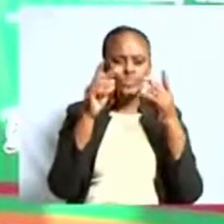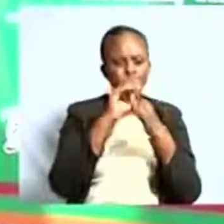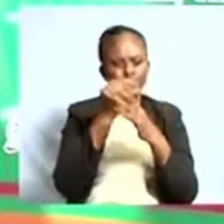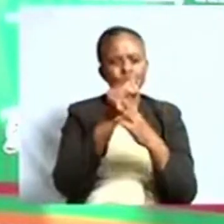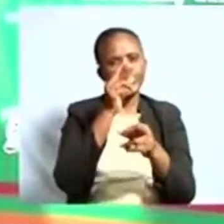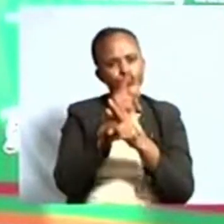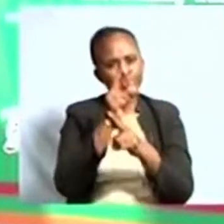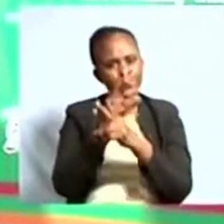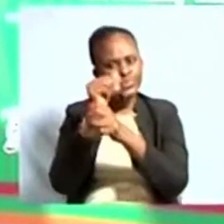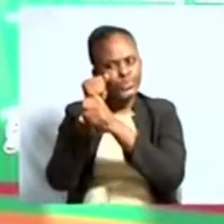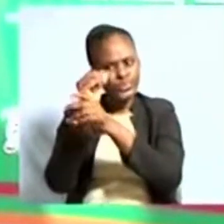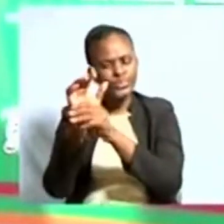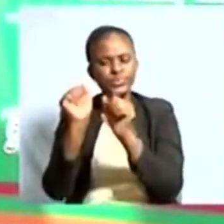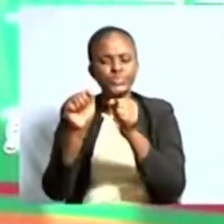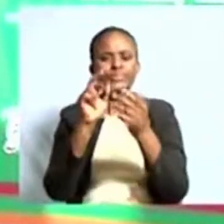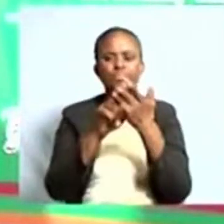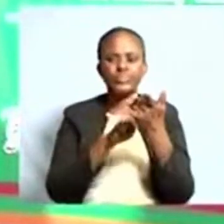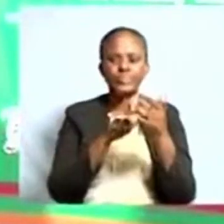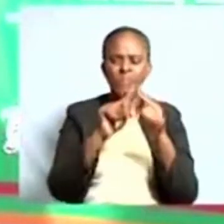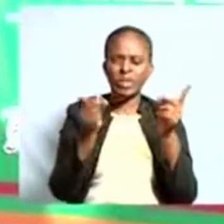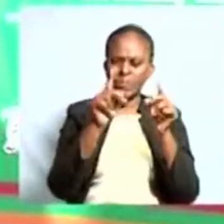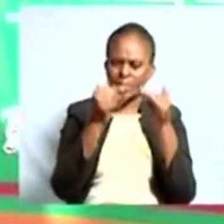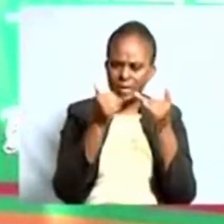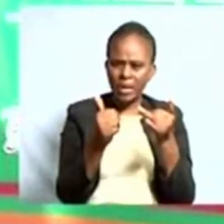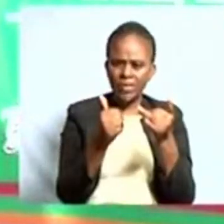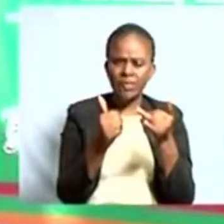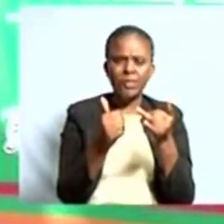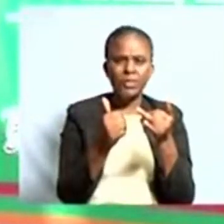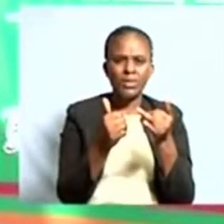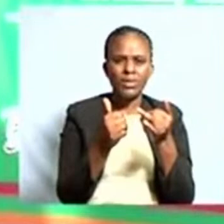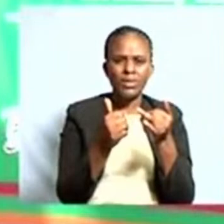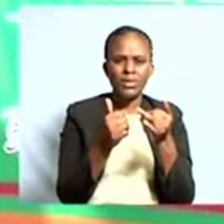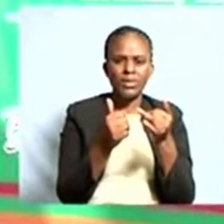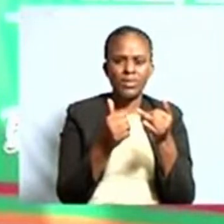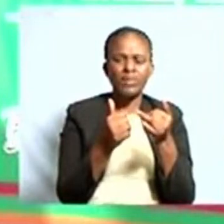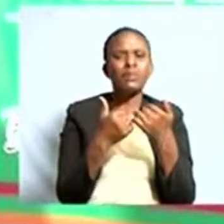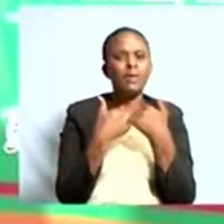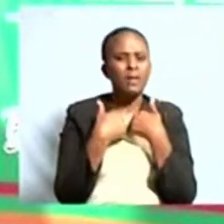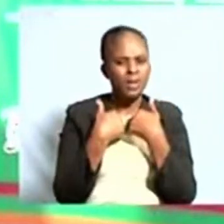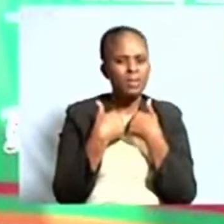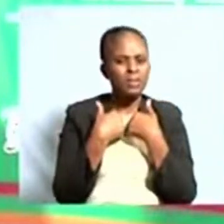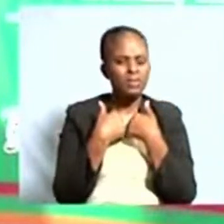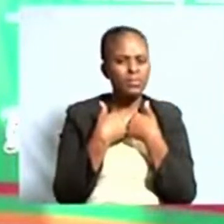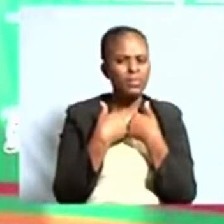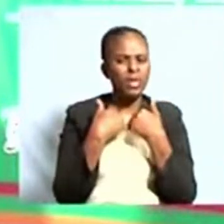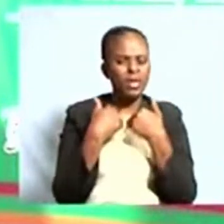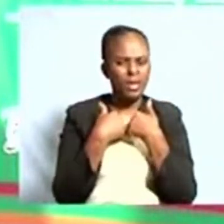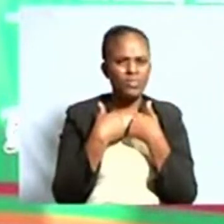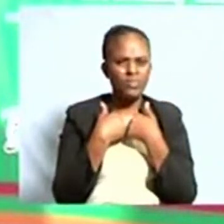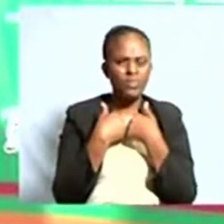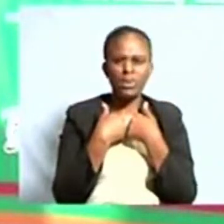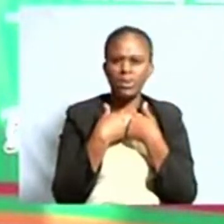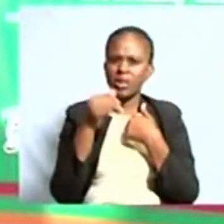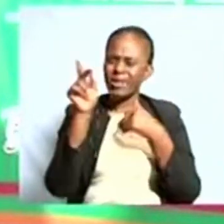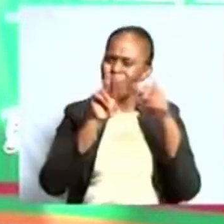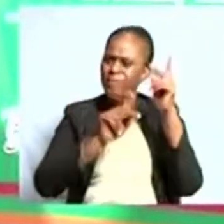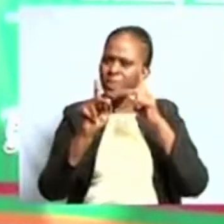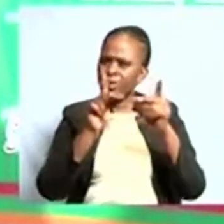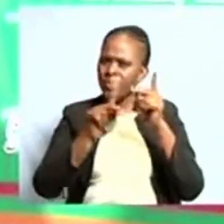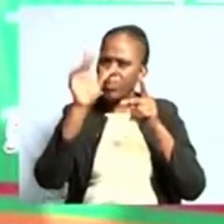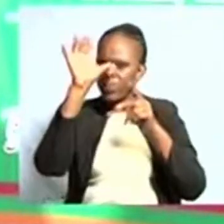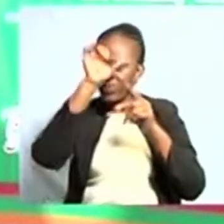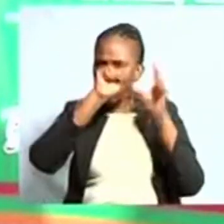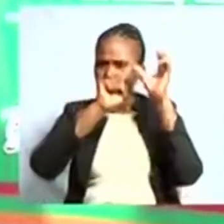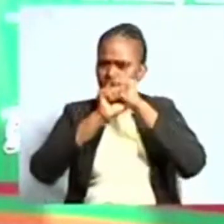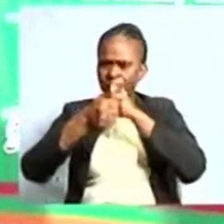holders can report. But when it comes to, there's this notion where people